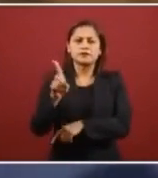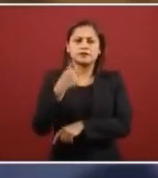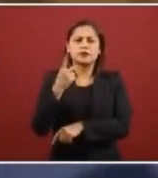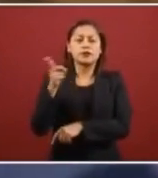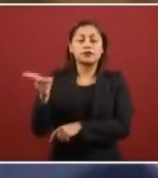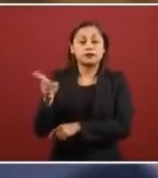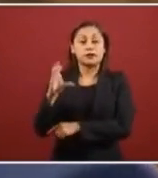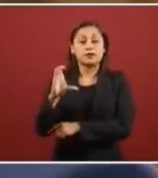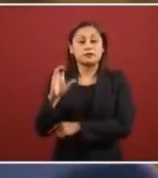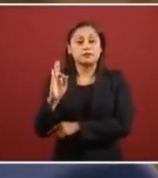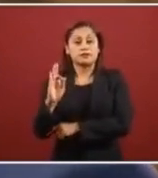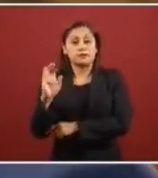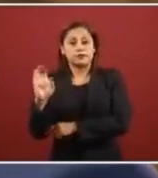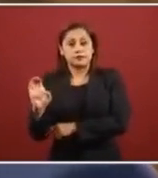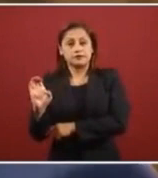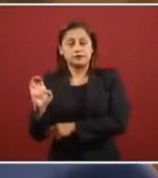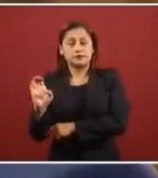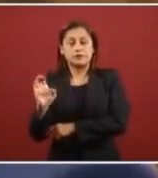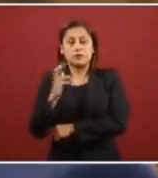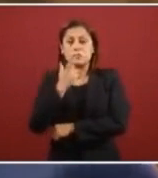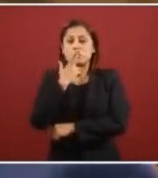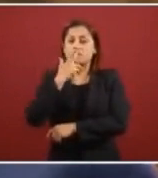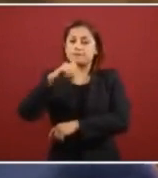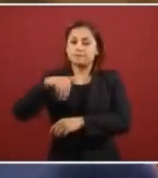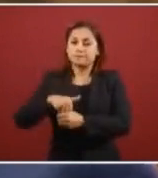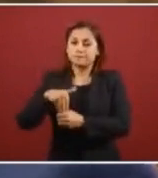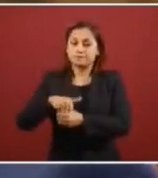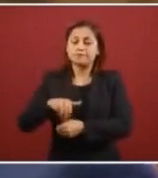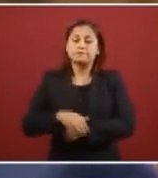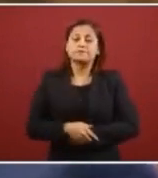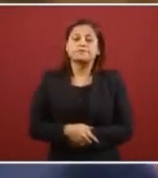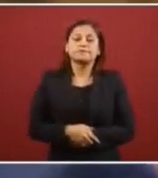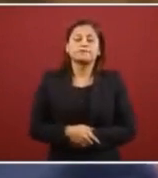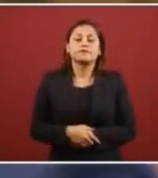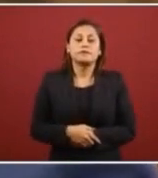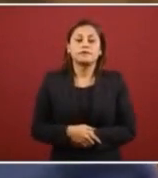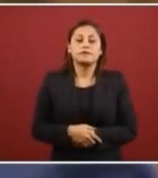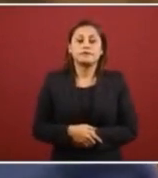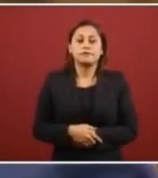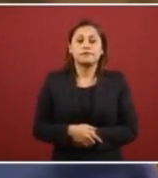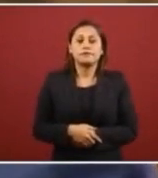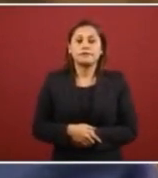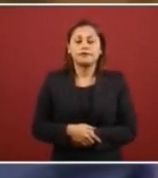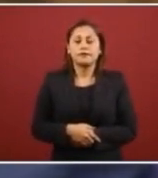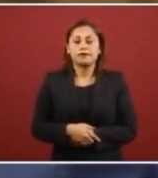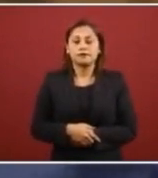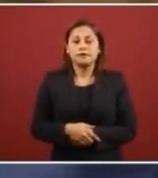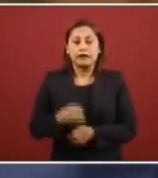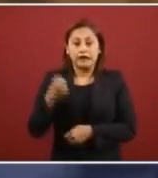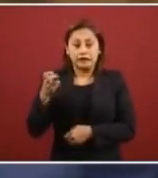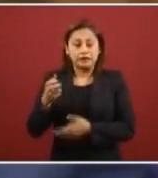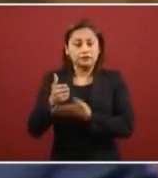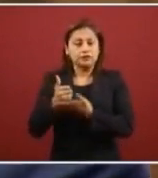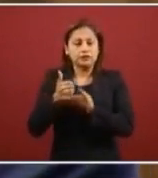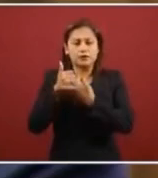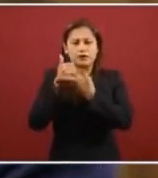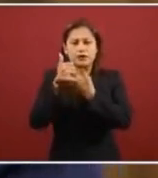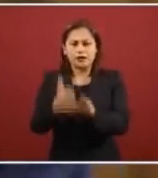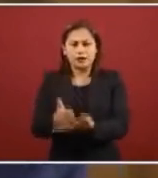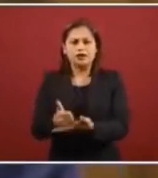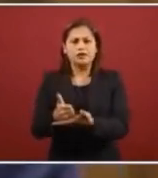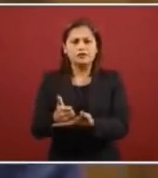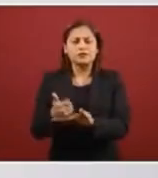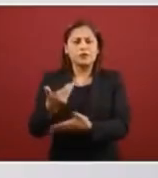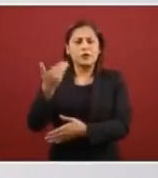hundred thousand million for the electrician electrical company and